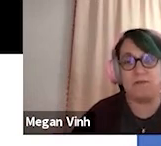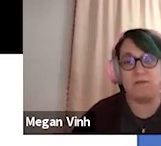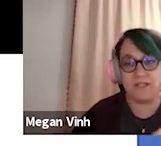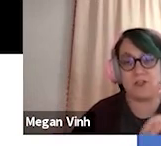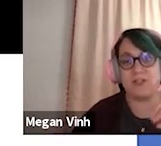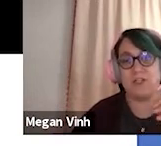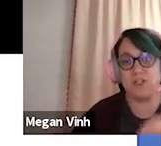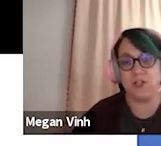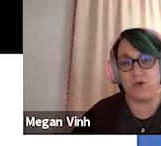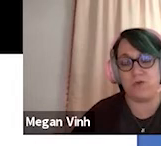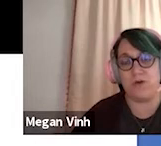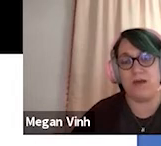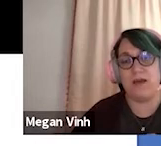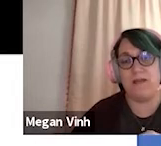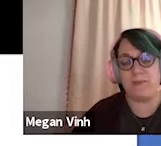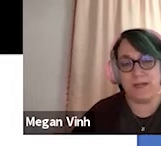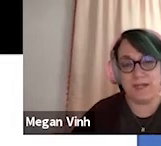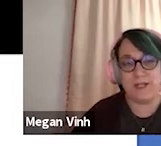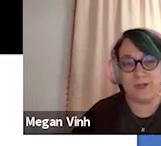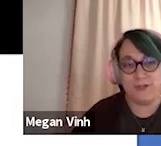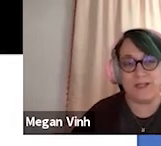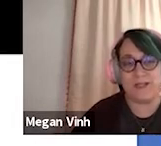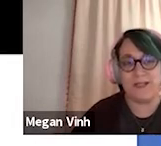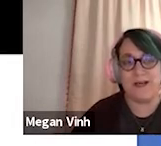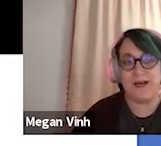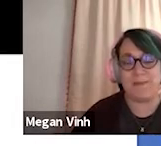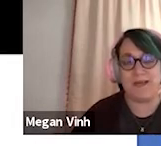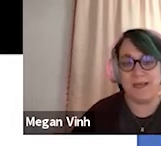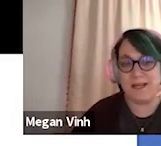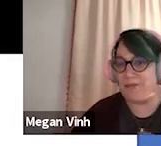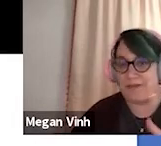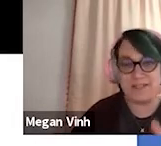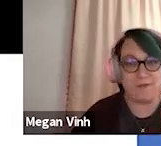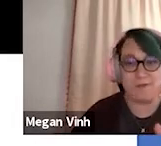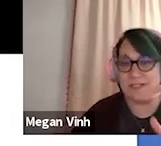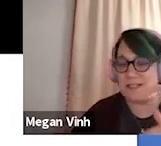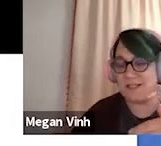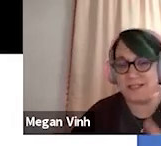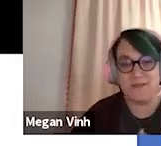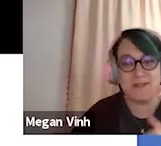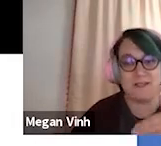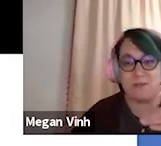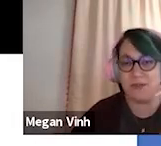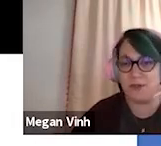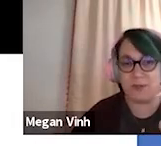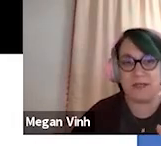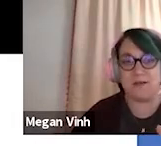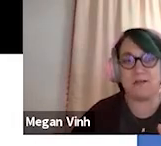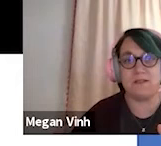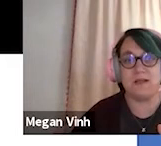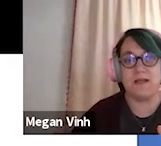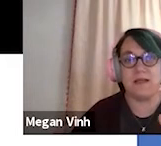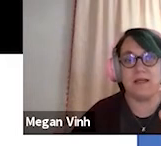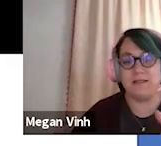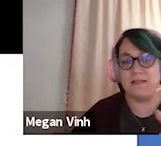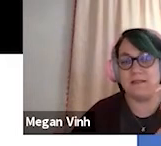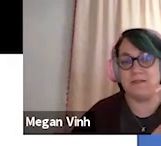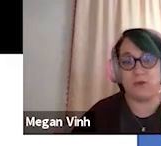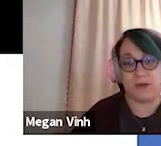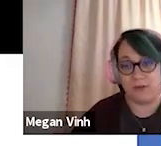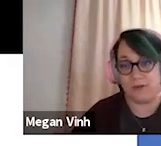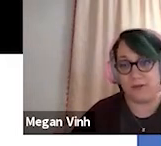inclusion research has shown that being included in everyday routines and activities and with your peers